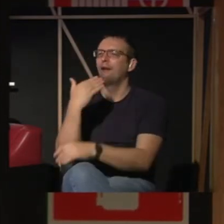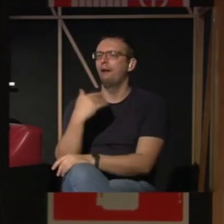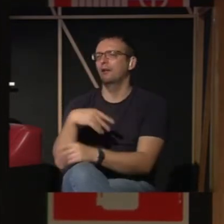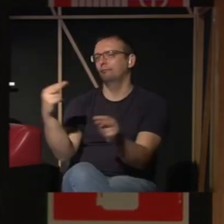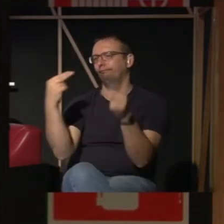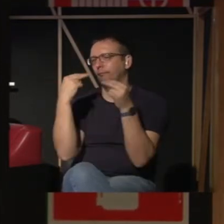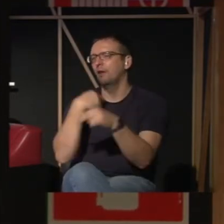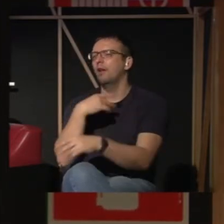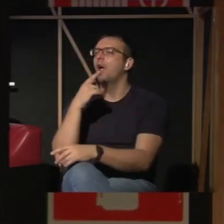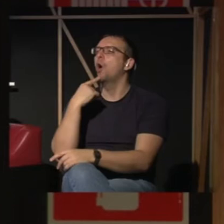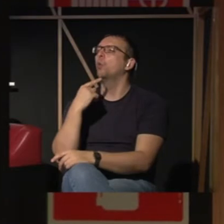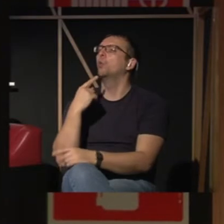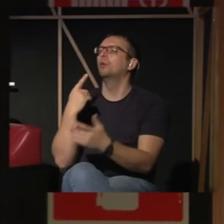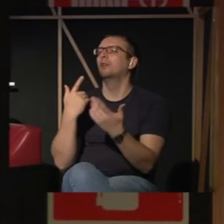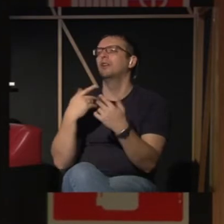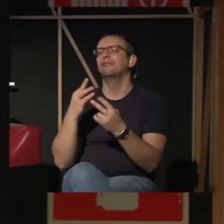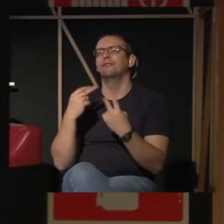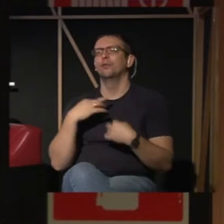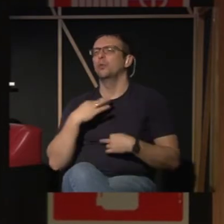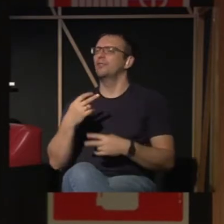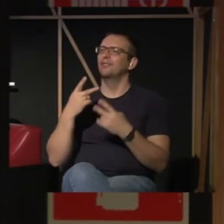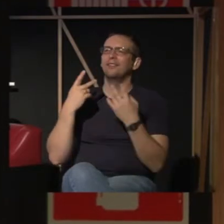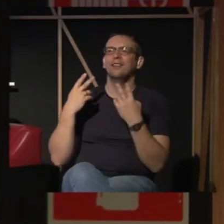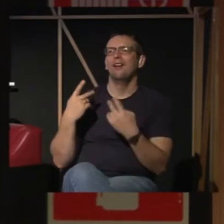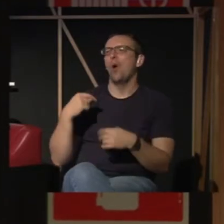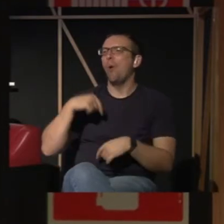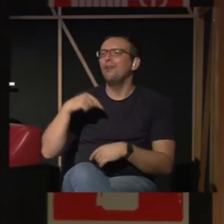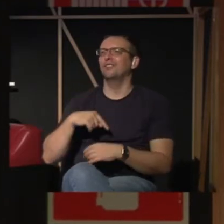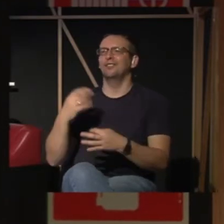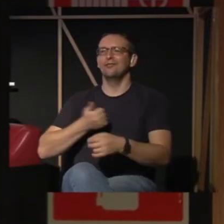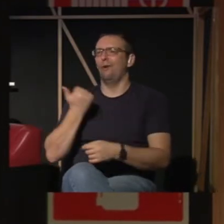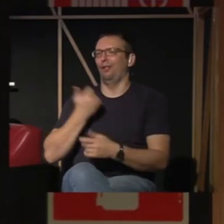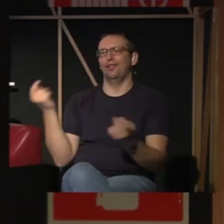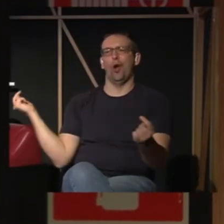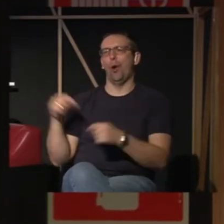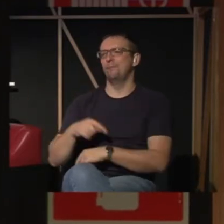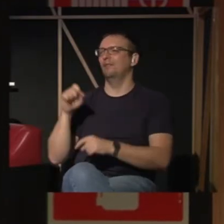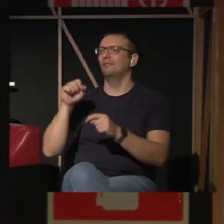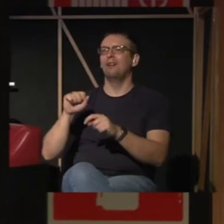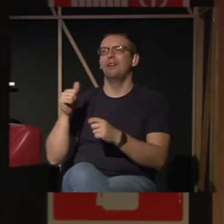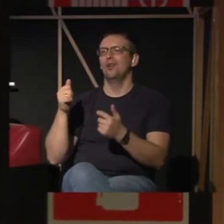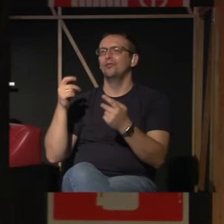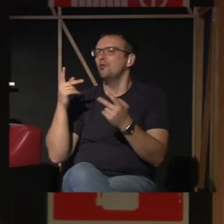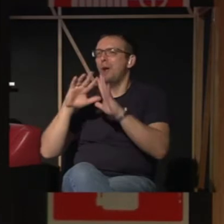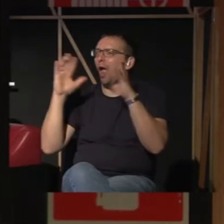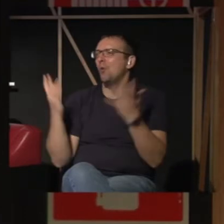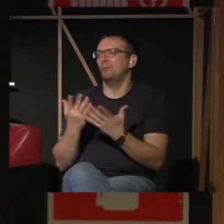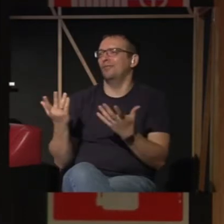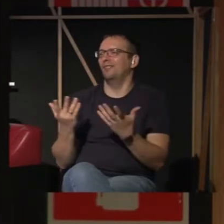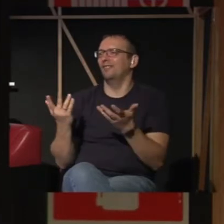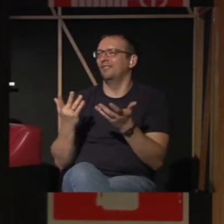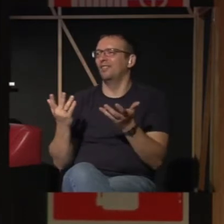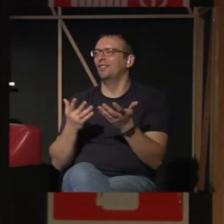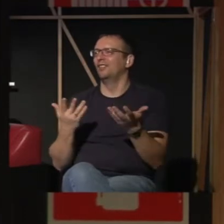to have traveled this far with many of you, and we look forward to becoming more